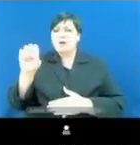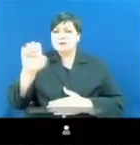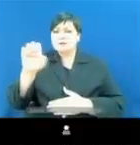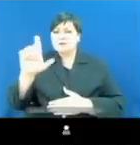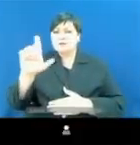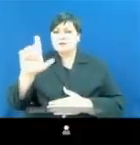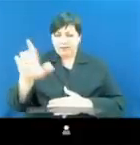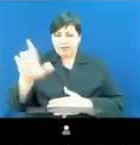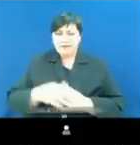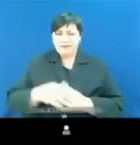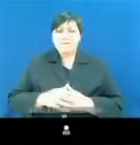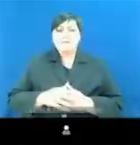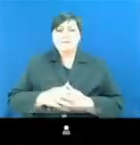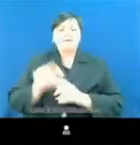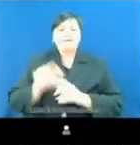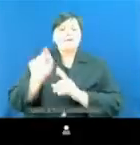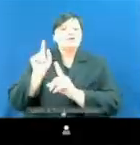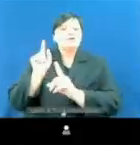and she